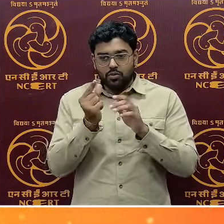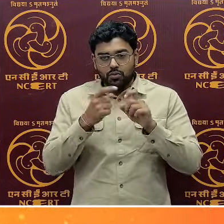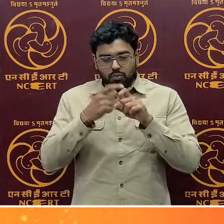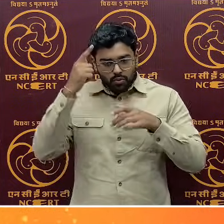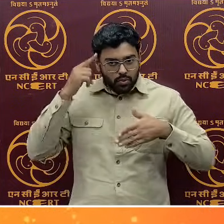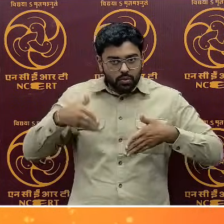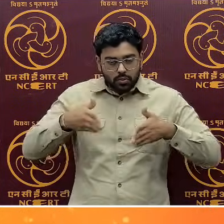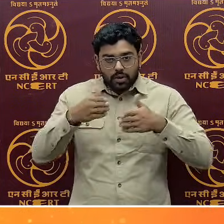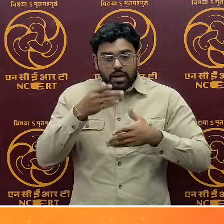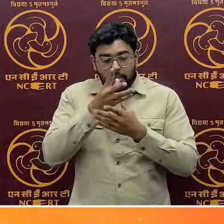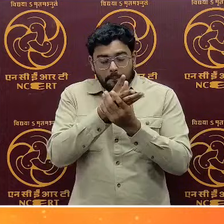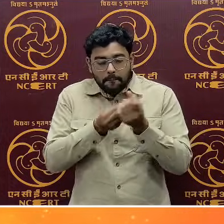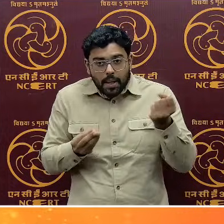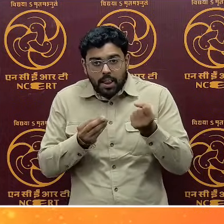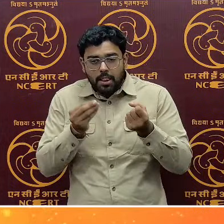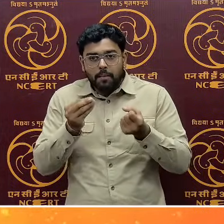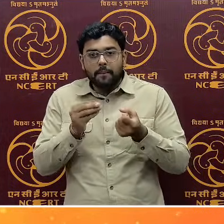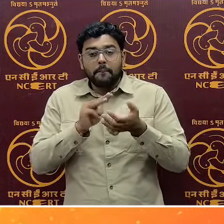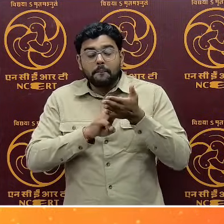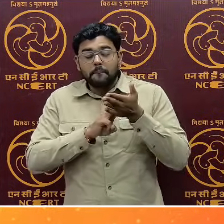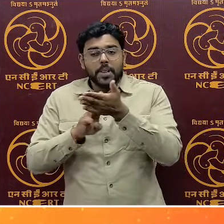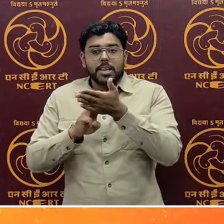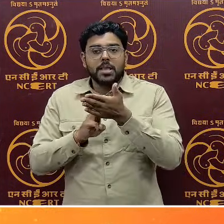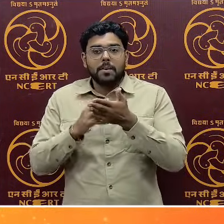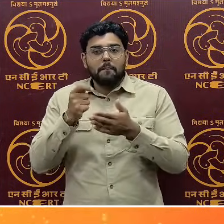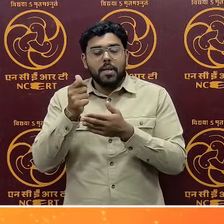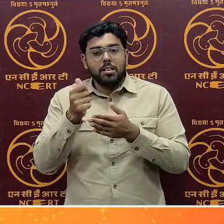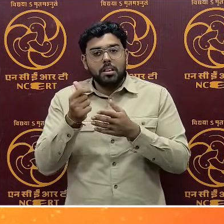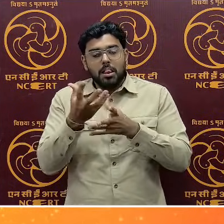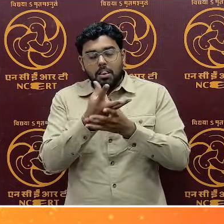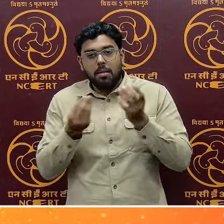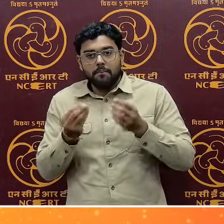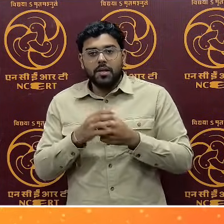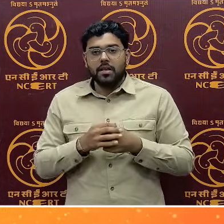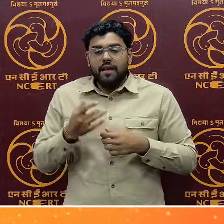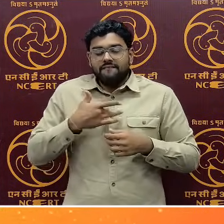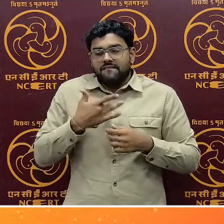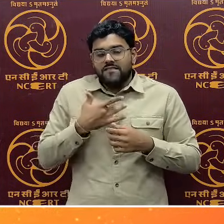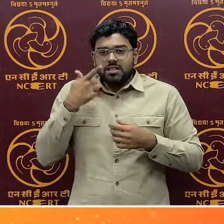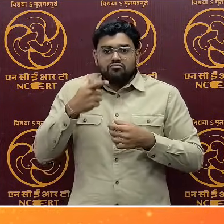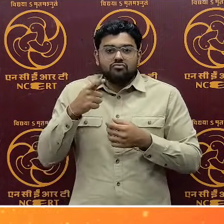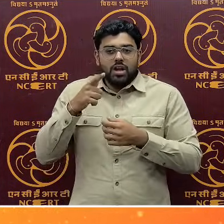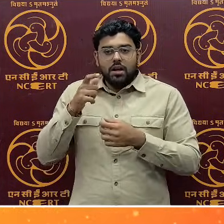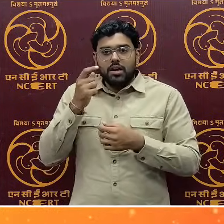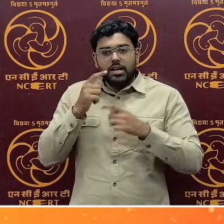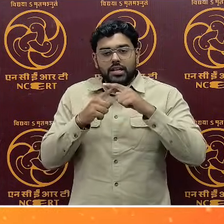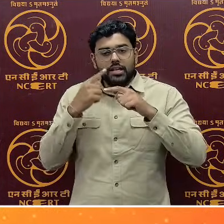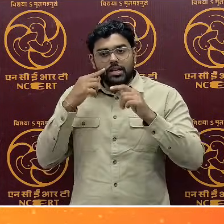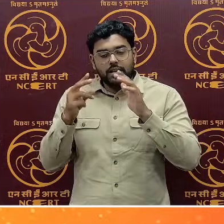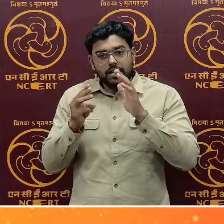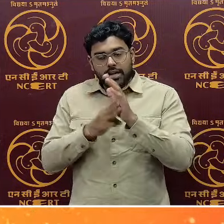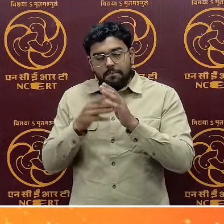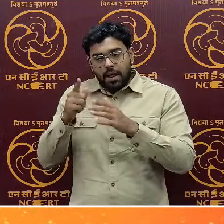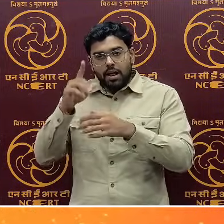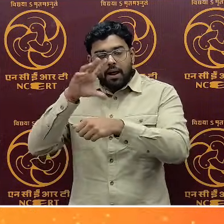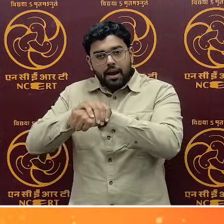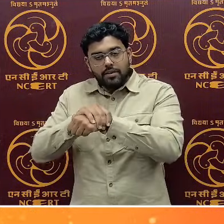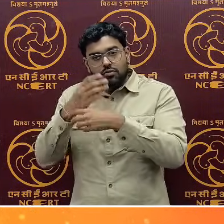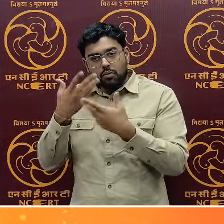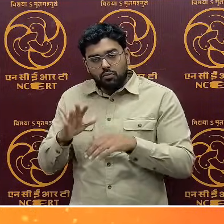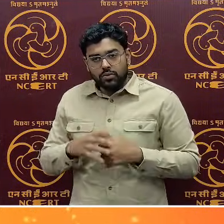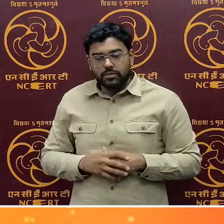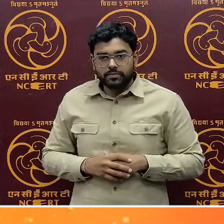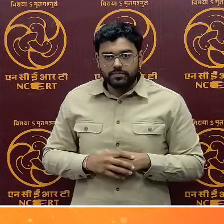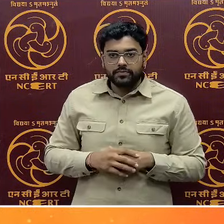million worth of jewelry. I thought Tim Nolan was arrested. So here is another fact that she thought that he